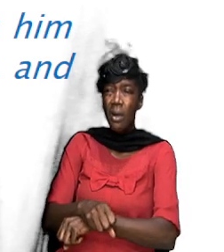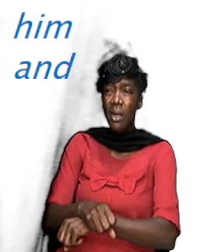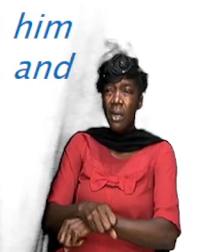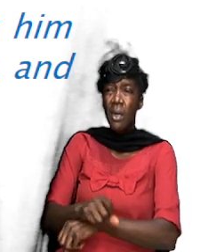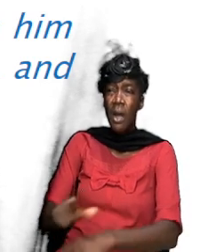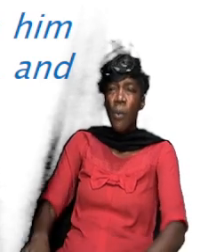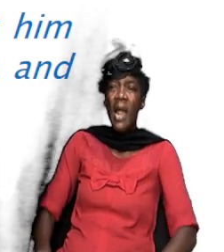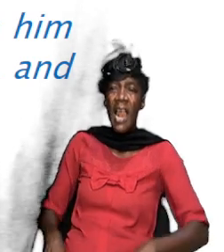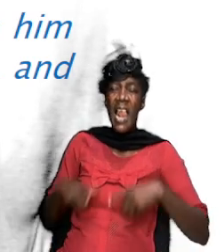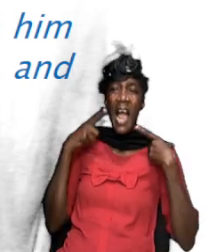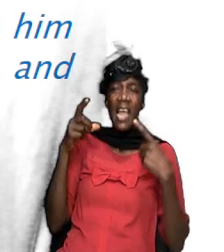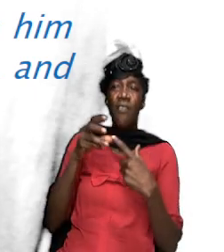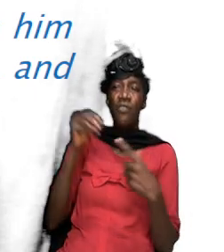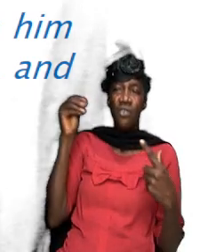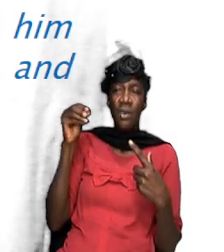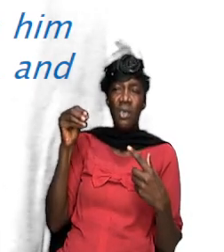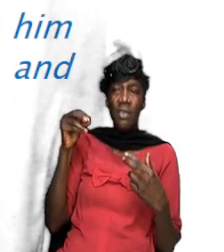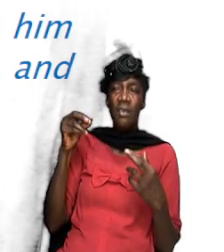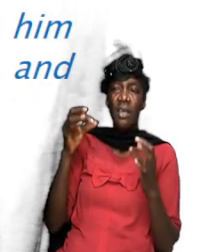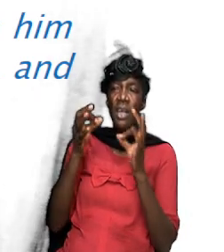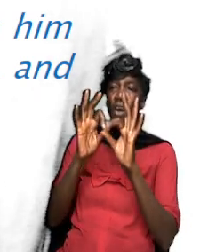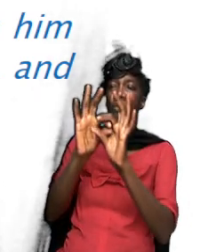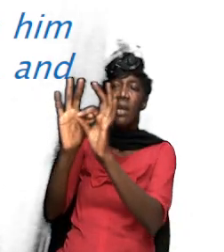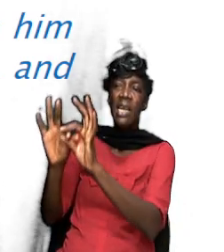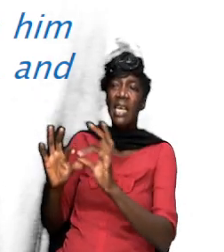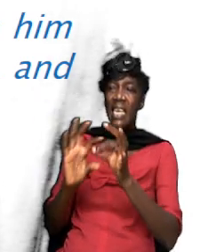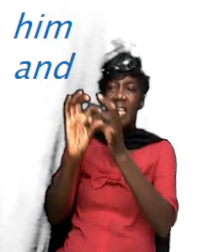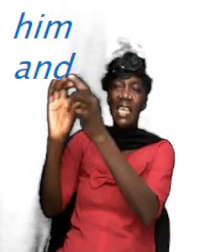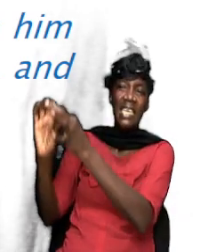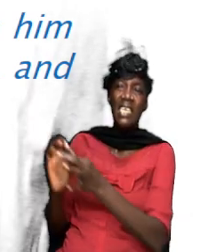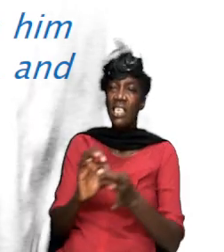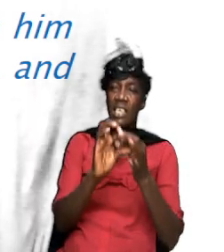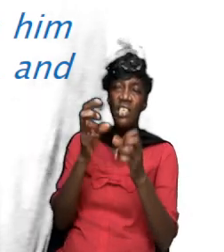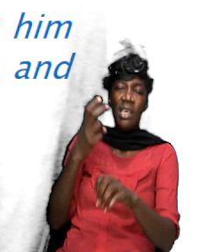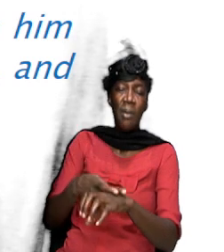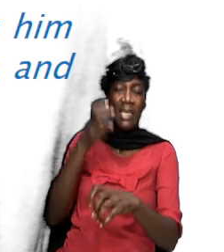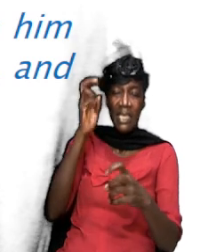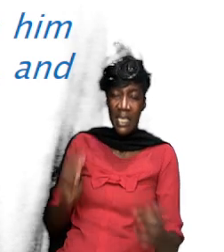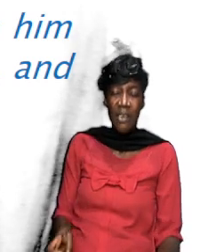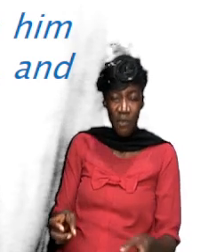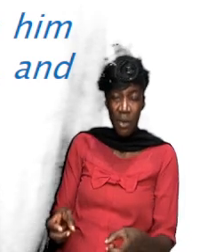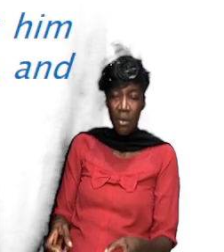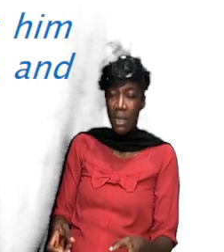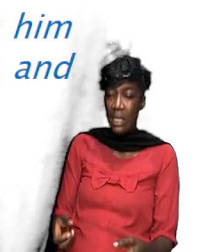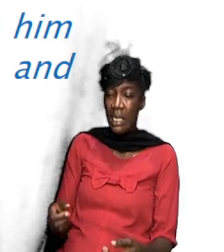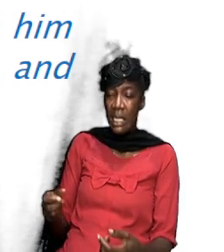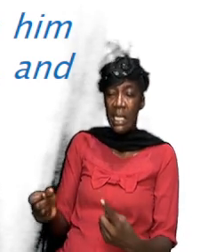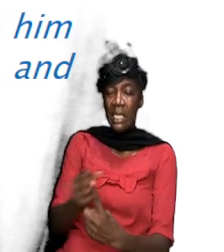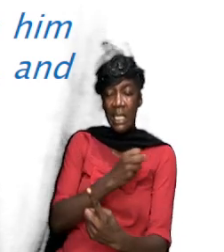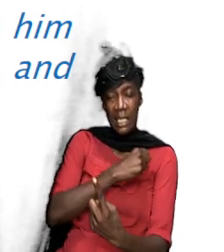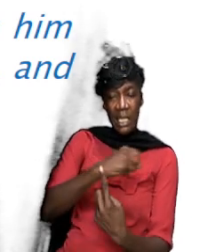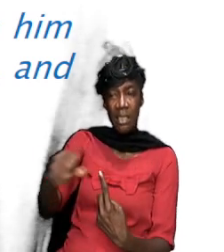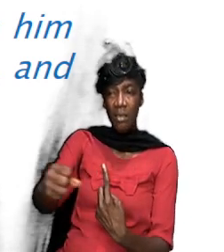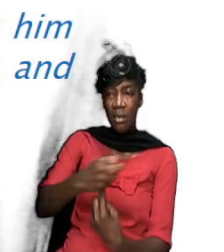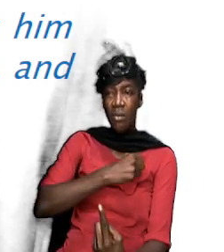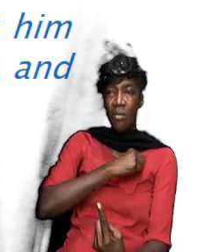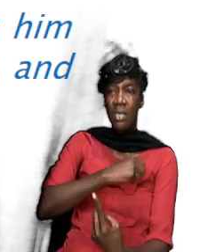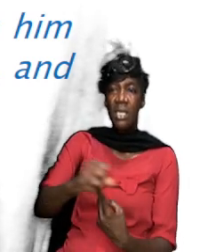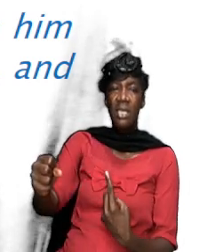relationship issues, to deal with the difficult circumstances that we face at work. We need.